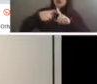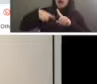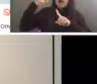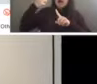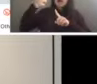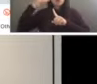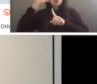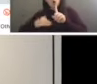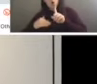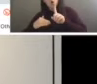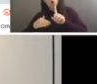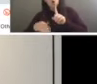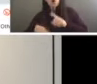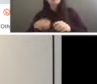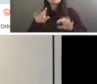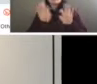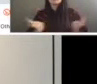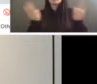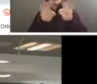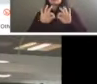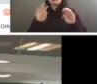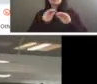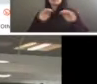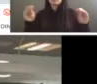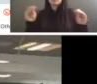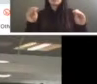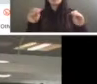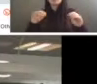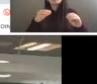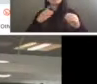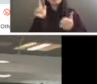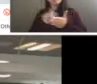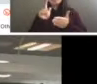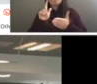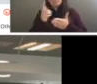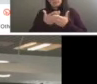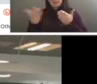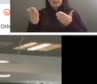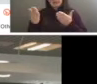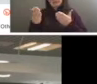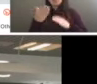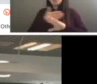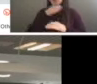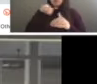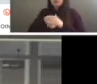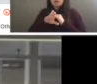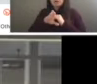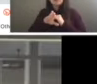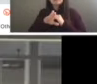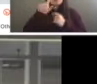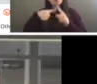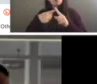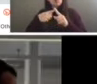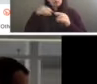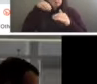none of the prohibited items for air travel. When you arrive at the security check area, you'll be asked to do several things that